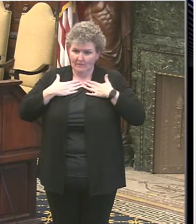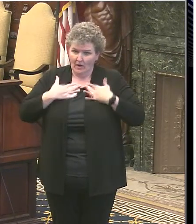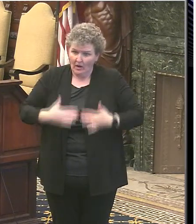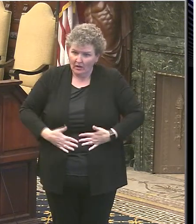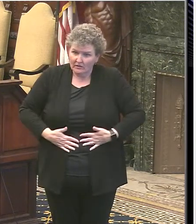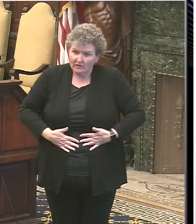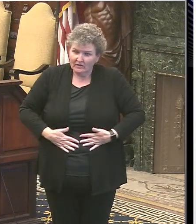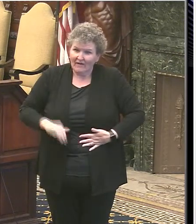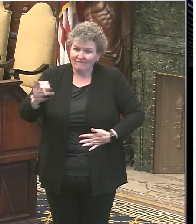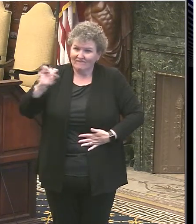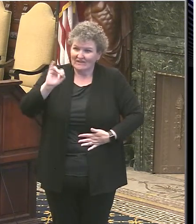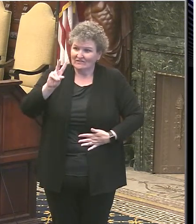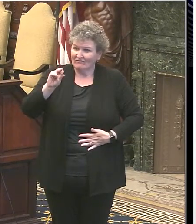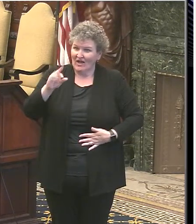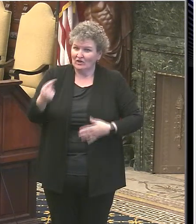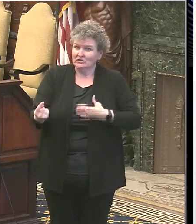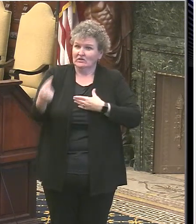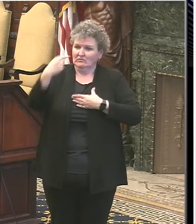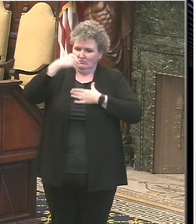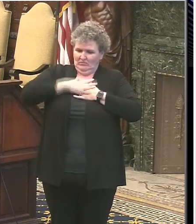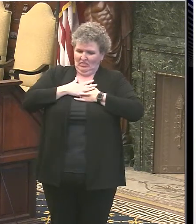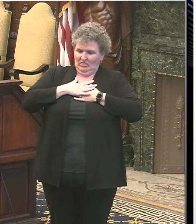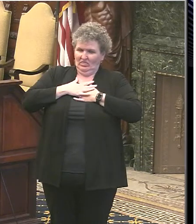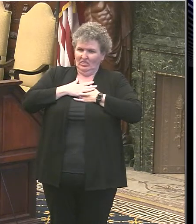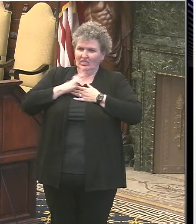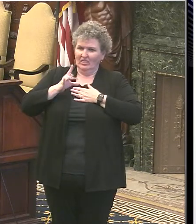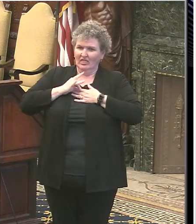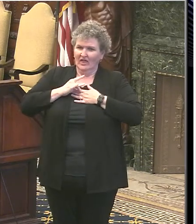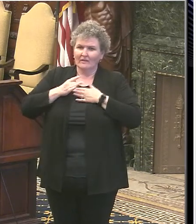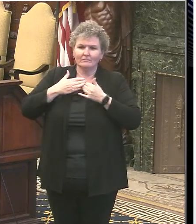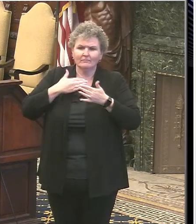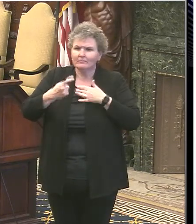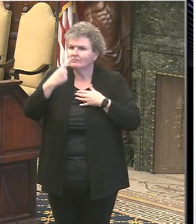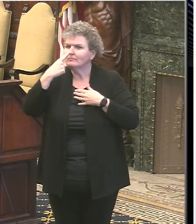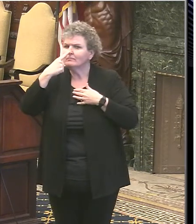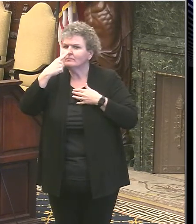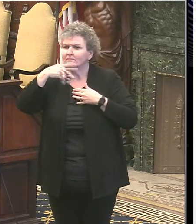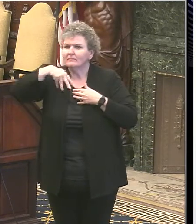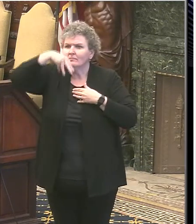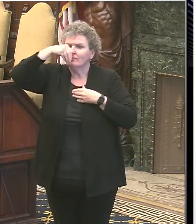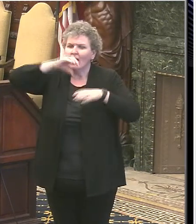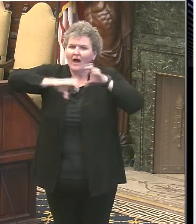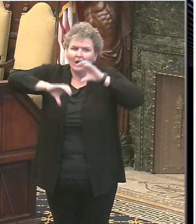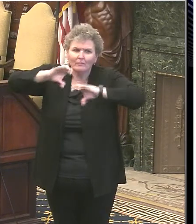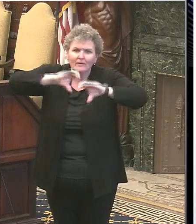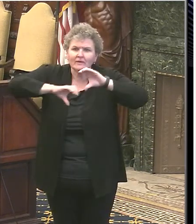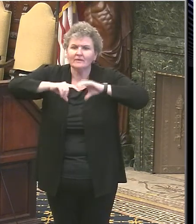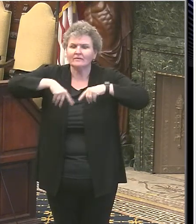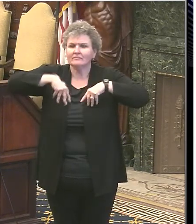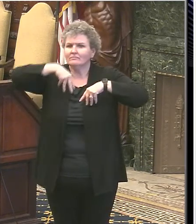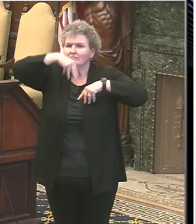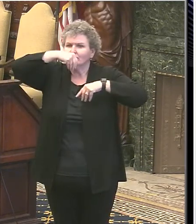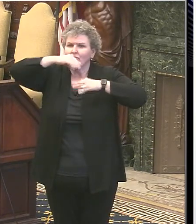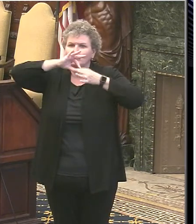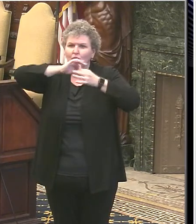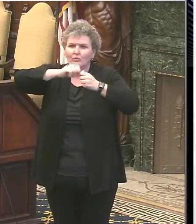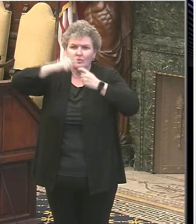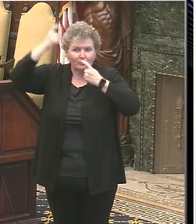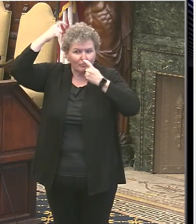like the lungs. And there are cells in there that absorb chemicals that then we recognize through the brain. And if